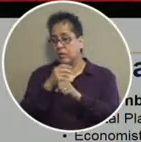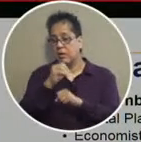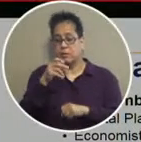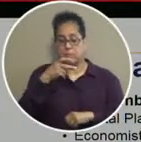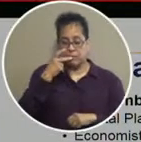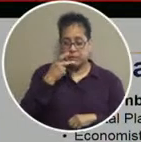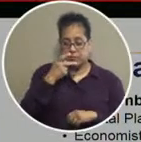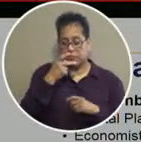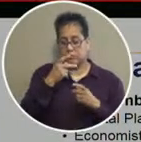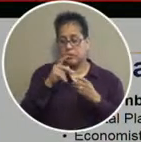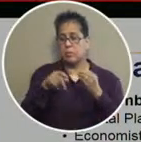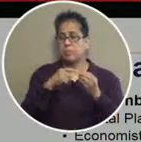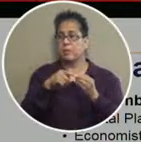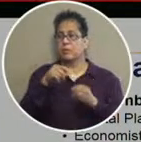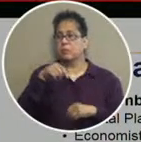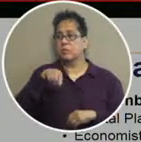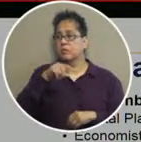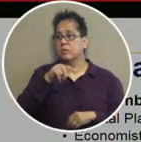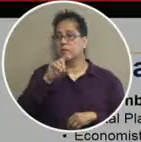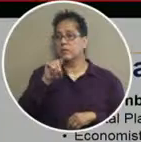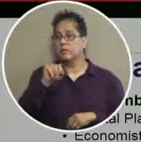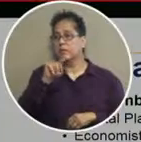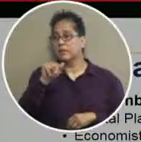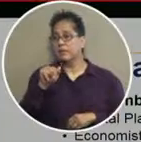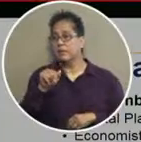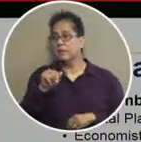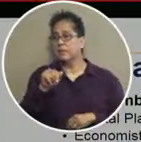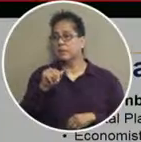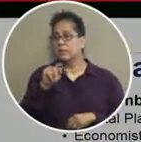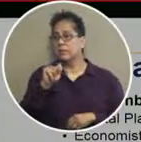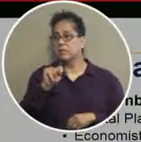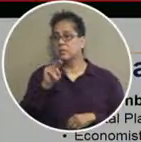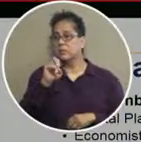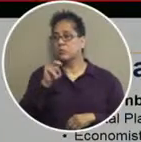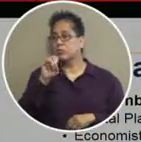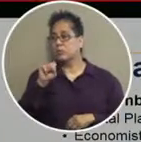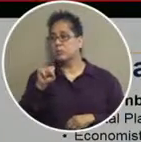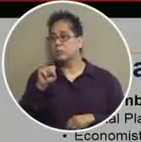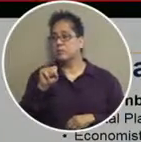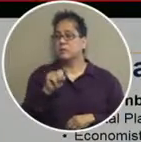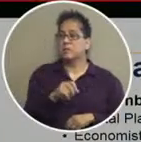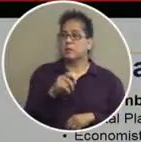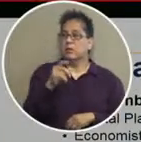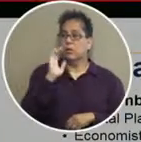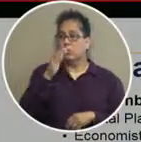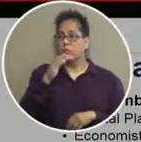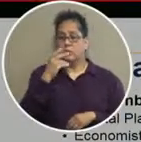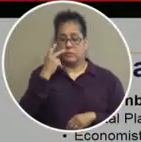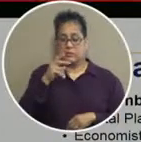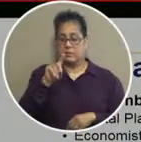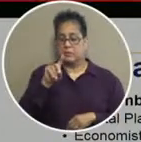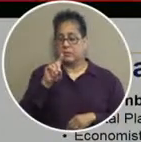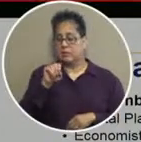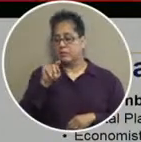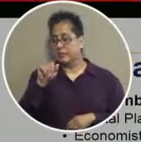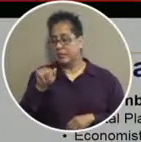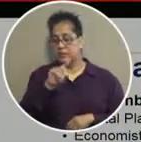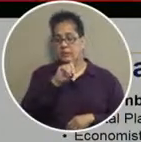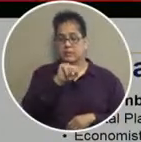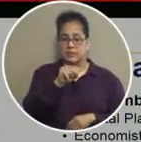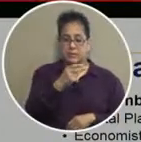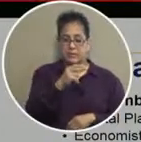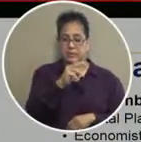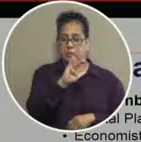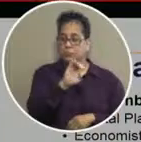public about the current pandemic conditions and data trends of the overall regional economy. We'll be looking at data trends, dashboards, heat